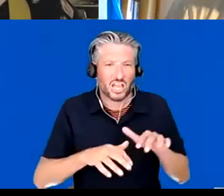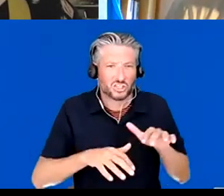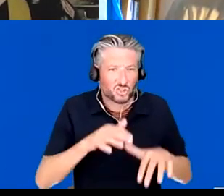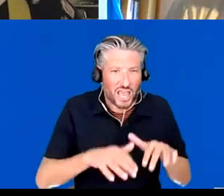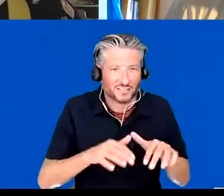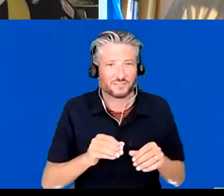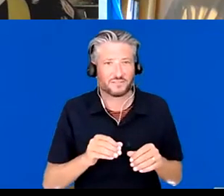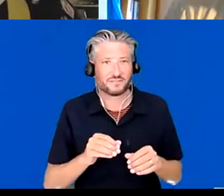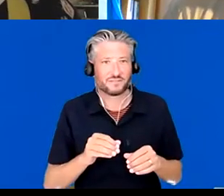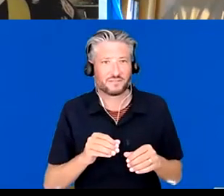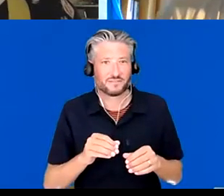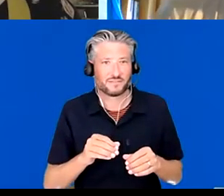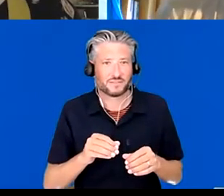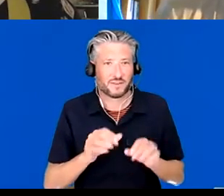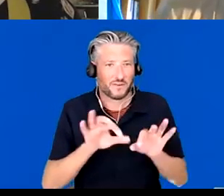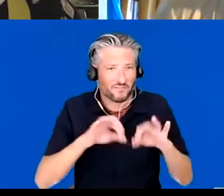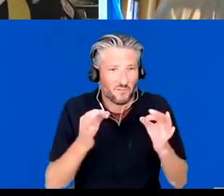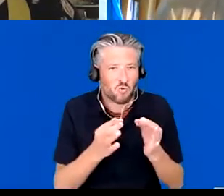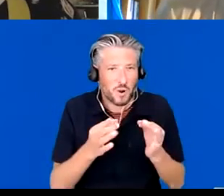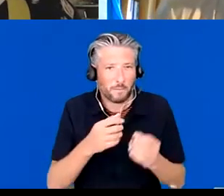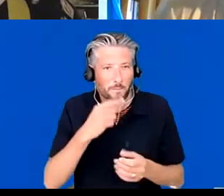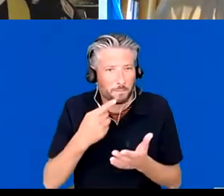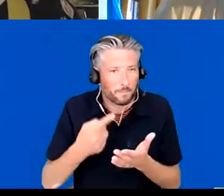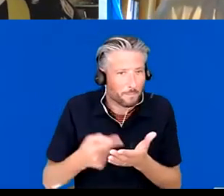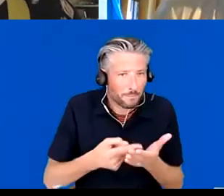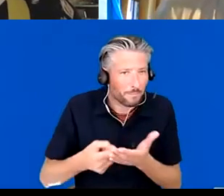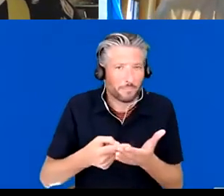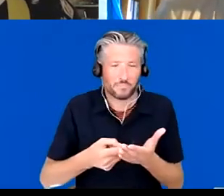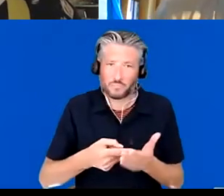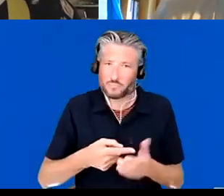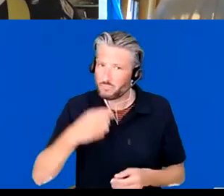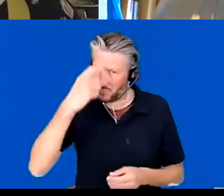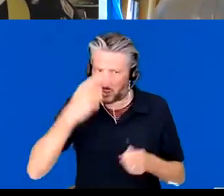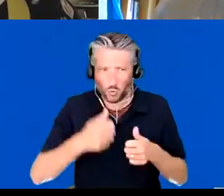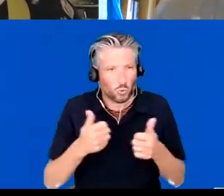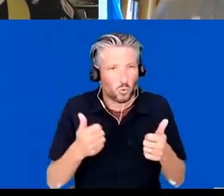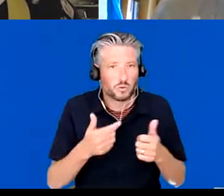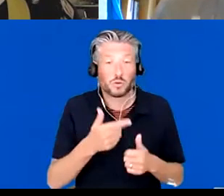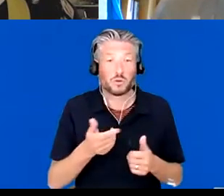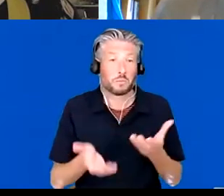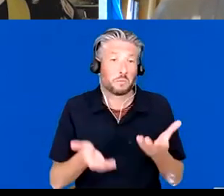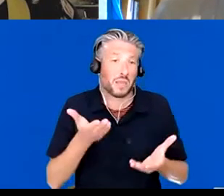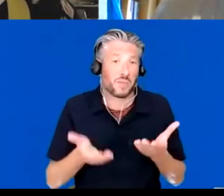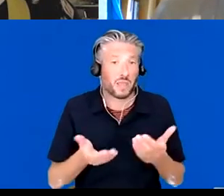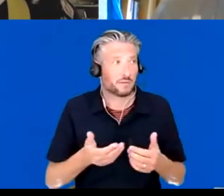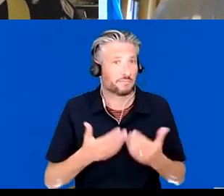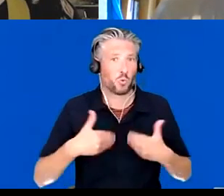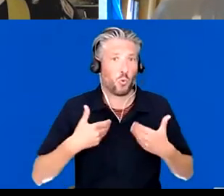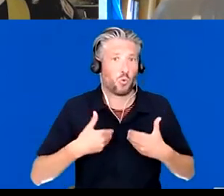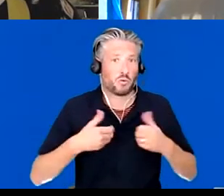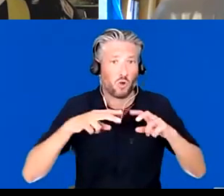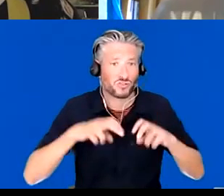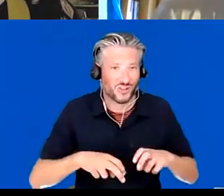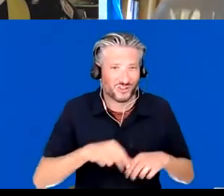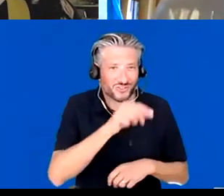for junior researchers who don't necessarily feel confident at a conference to necessarily raise their hand and then speak in